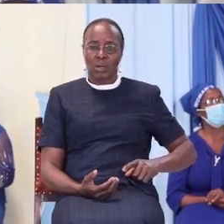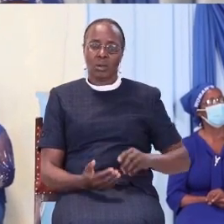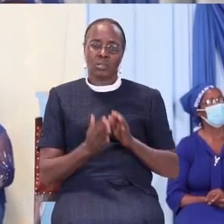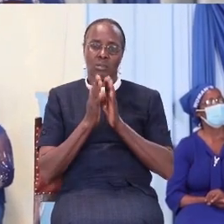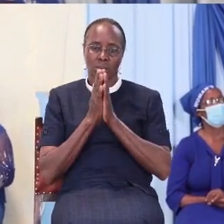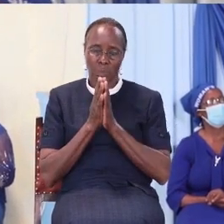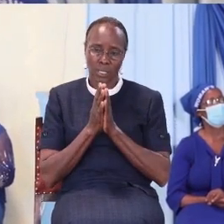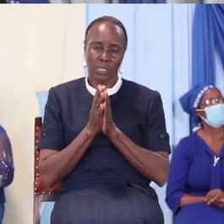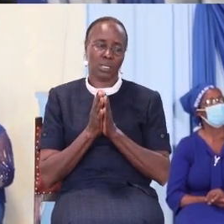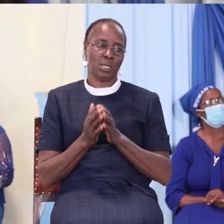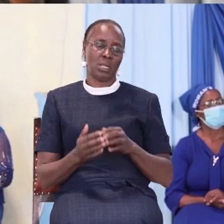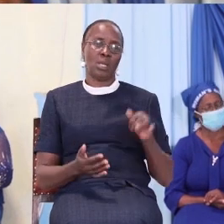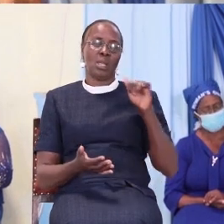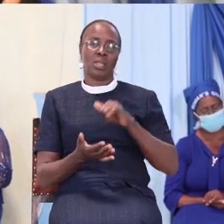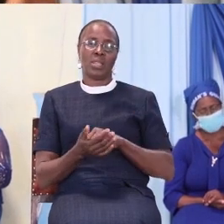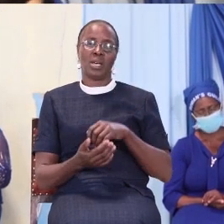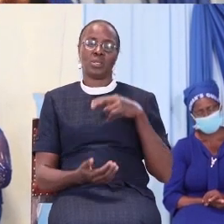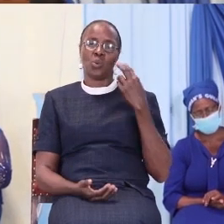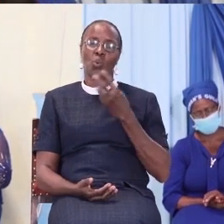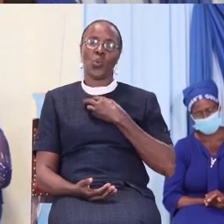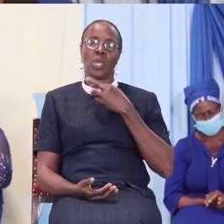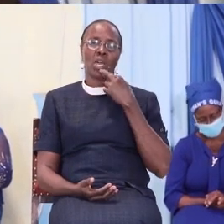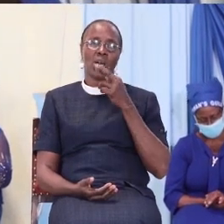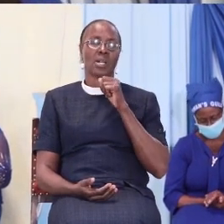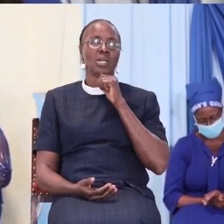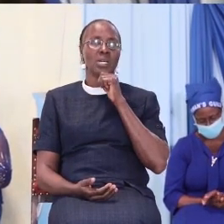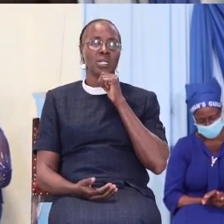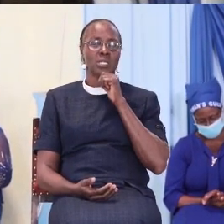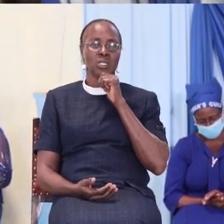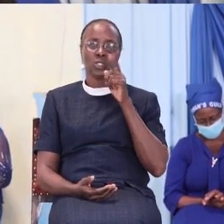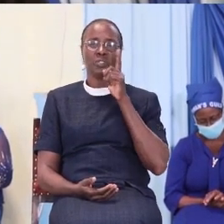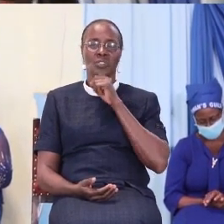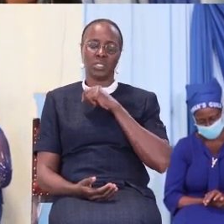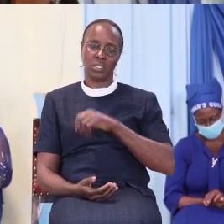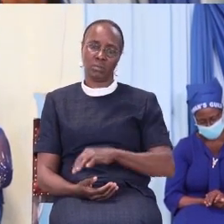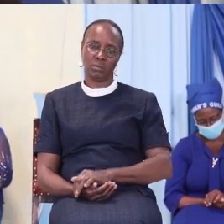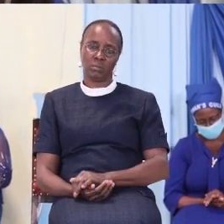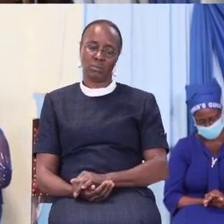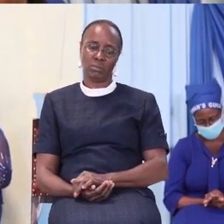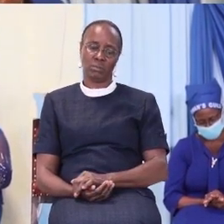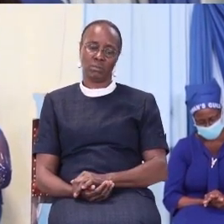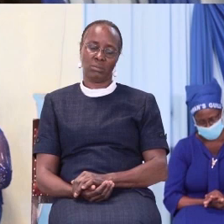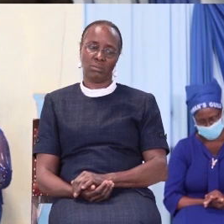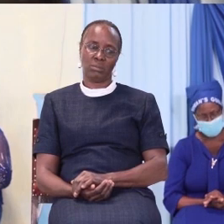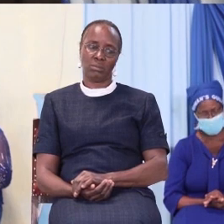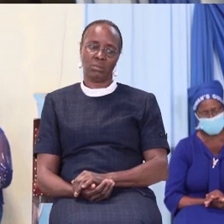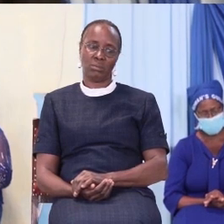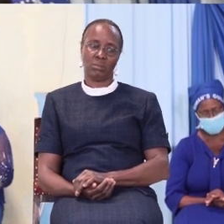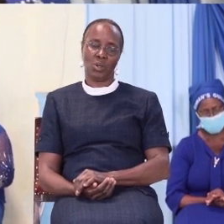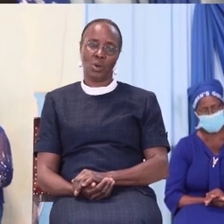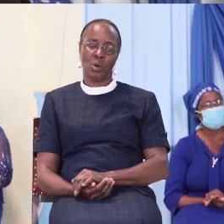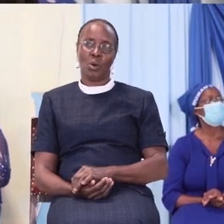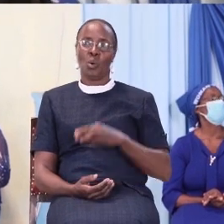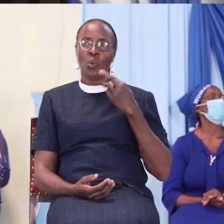that we have not failed. They are always new every